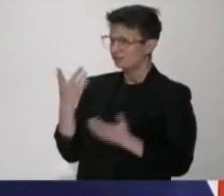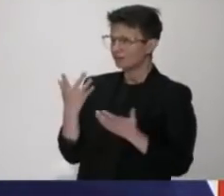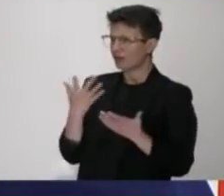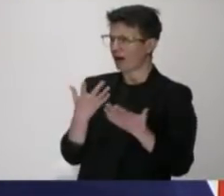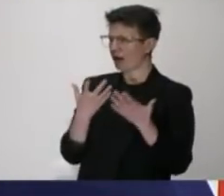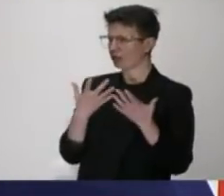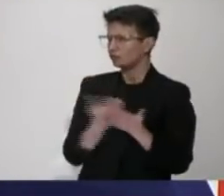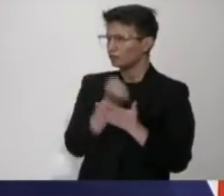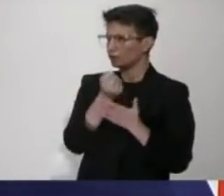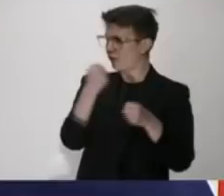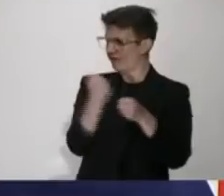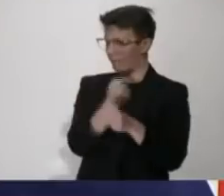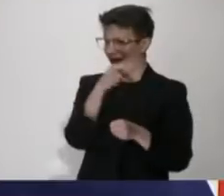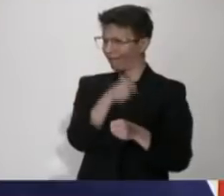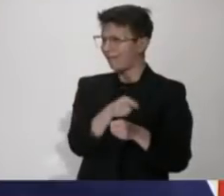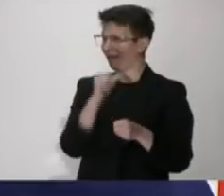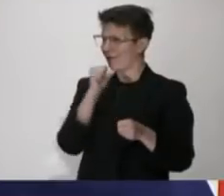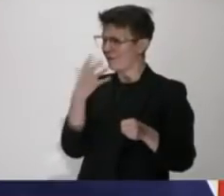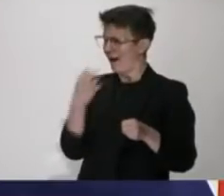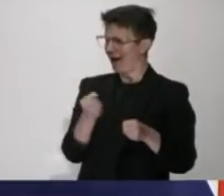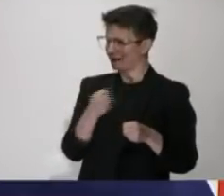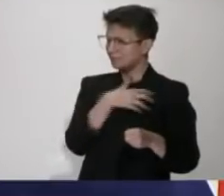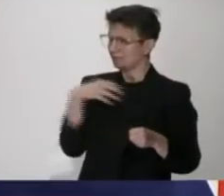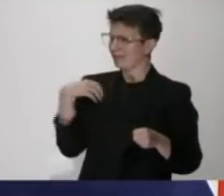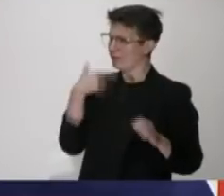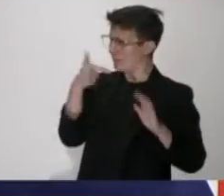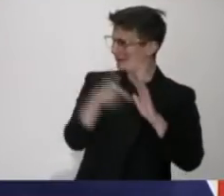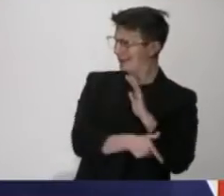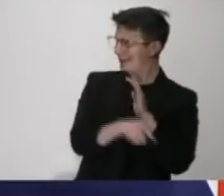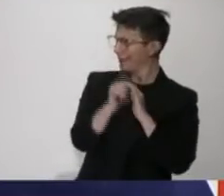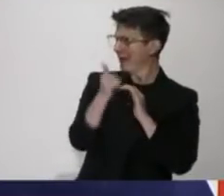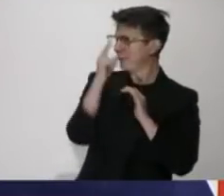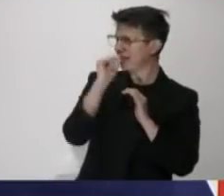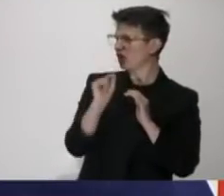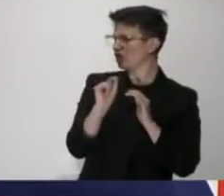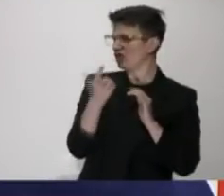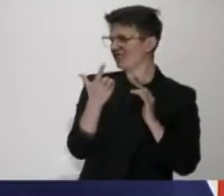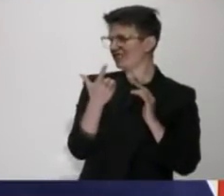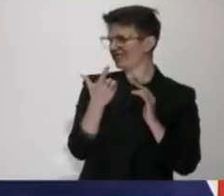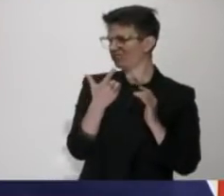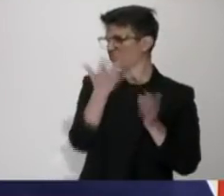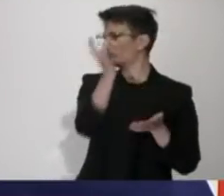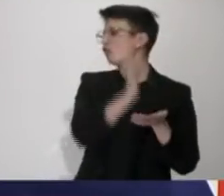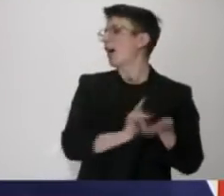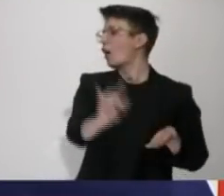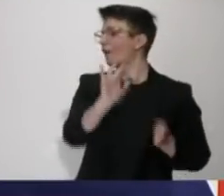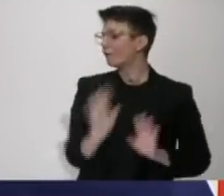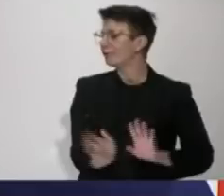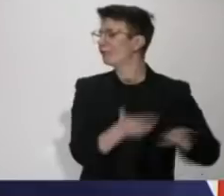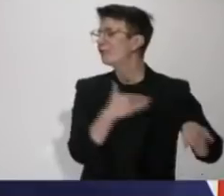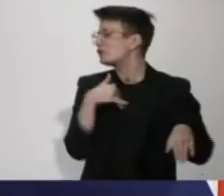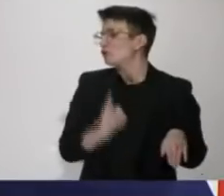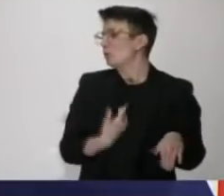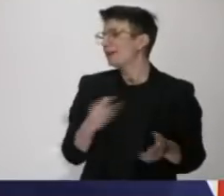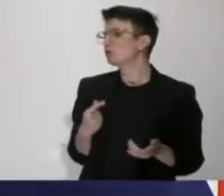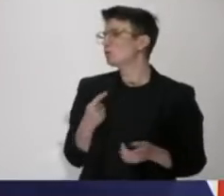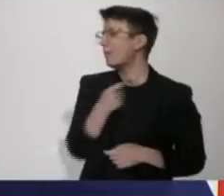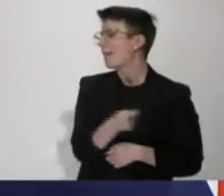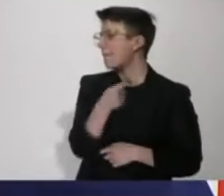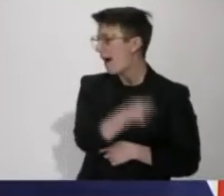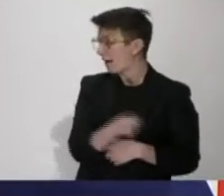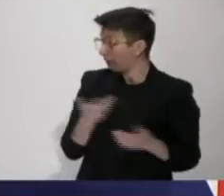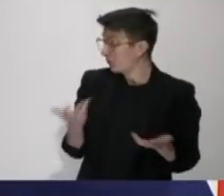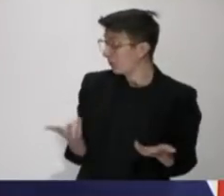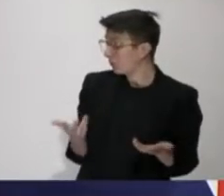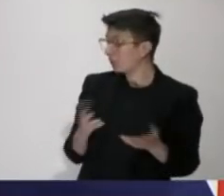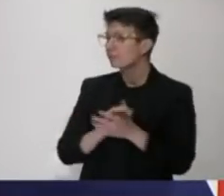I mean, inflation is low. It wouldn't really be that problematic, would it? I'll leave you and Bernard to have this discussion afterwards if you'd like, but from our perspective,